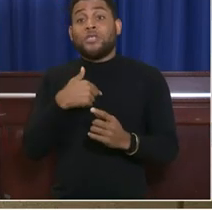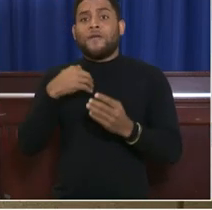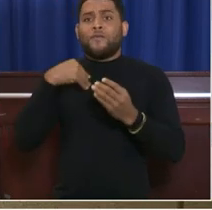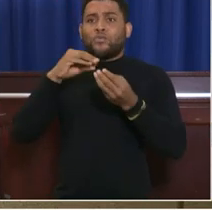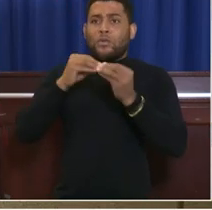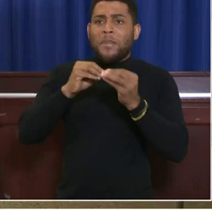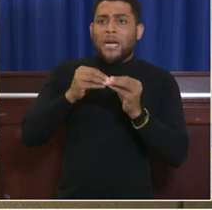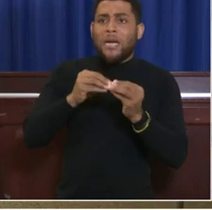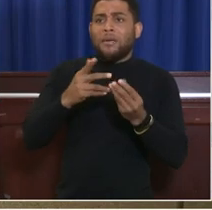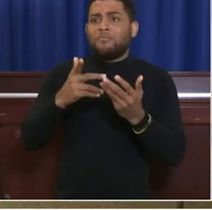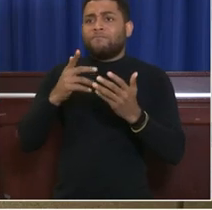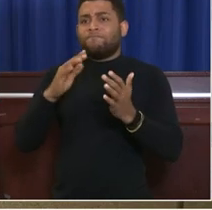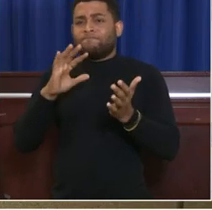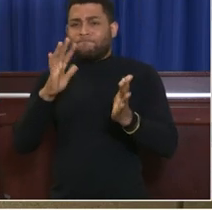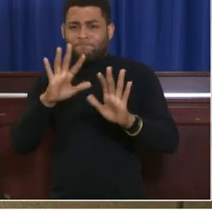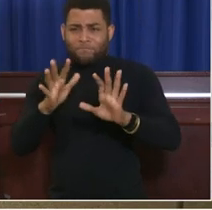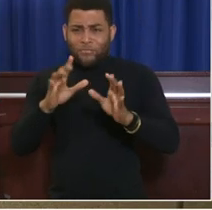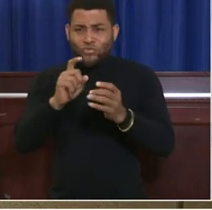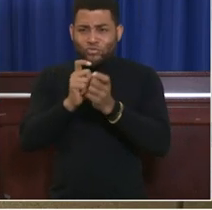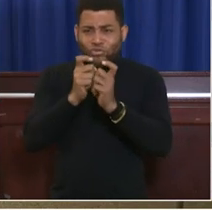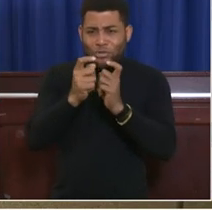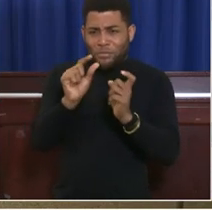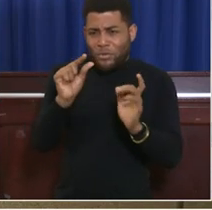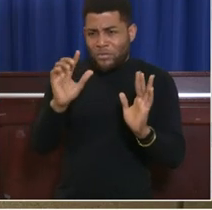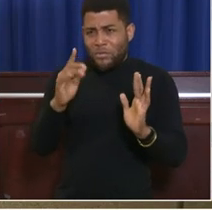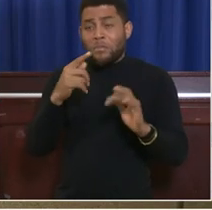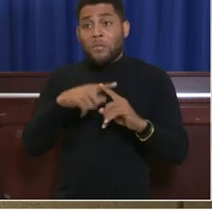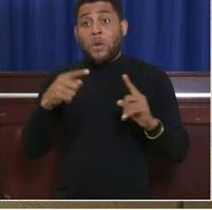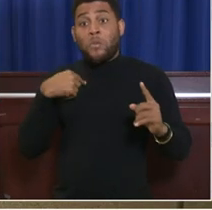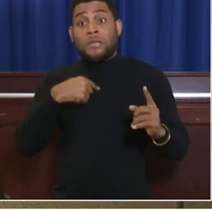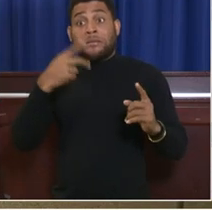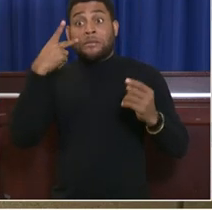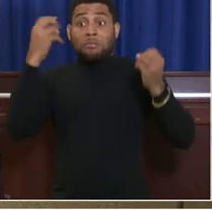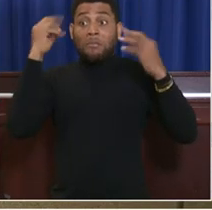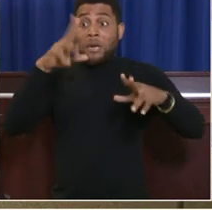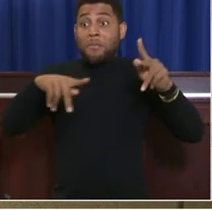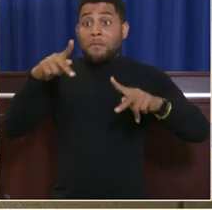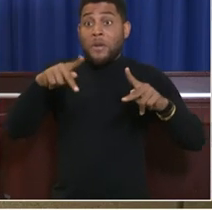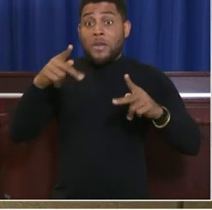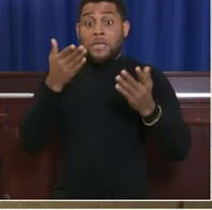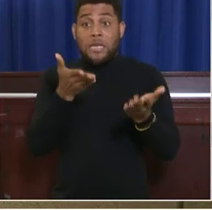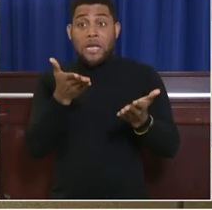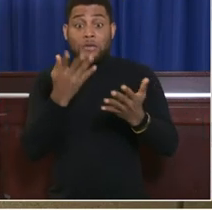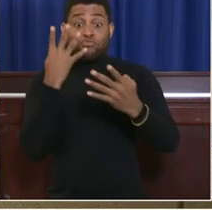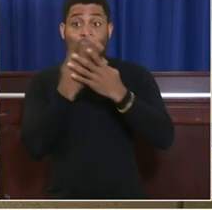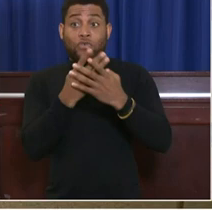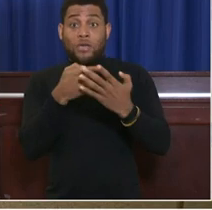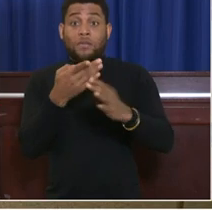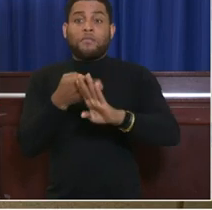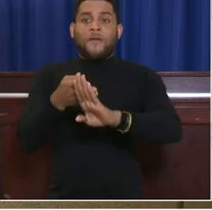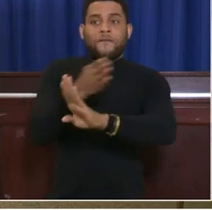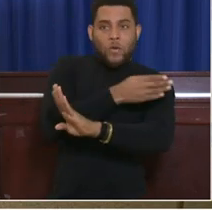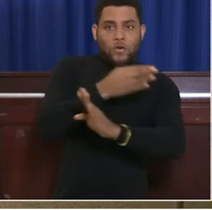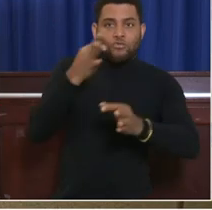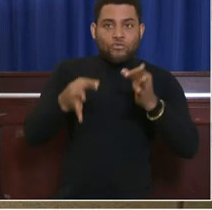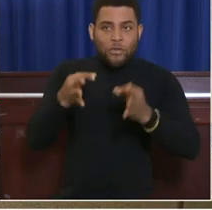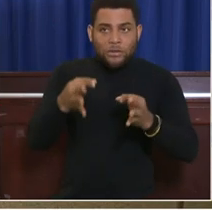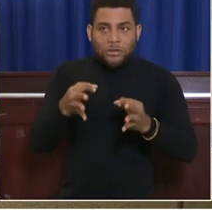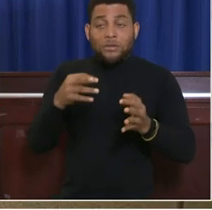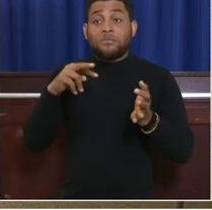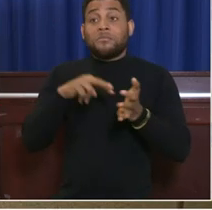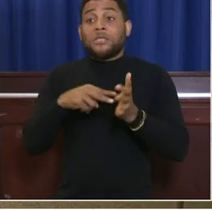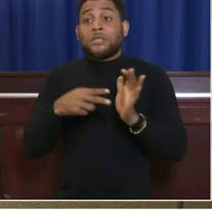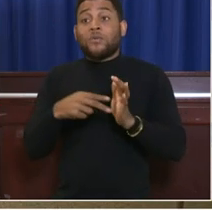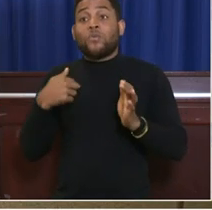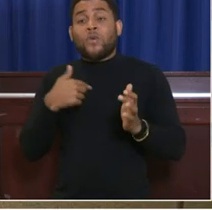jail are those who are pretrial. So the short answer is that we have seen change in behavior by the courts, including more holds as